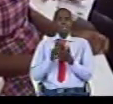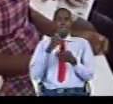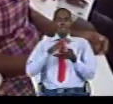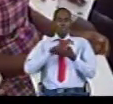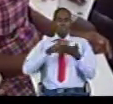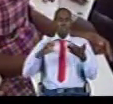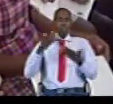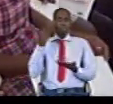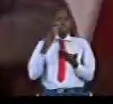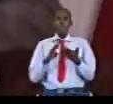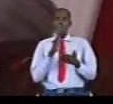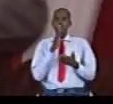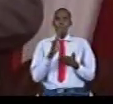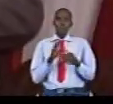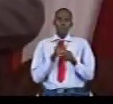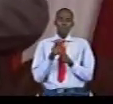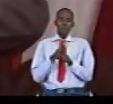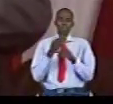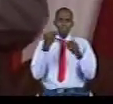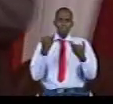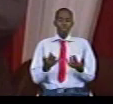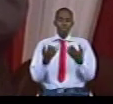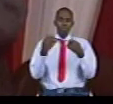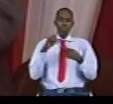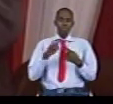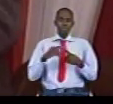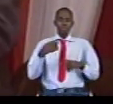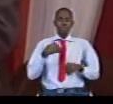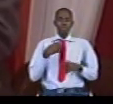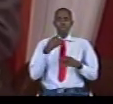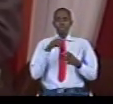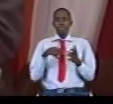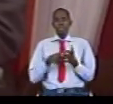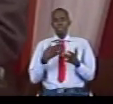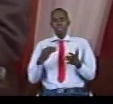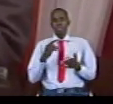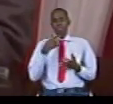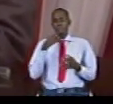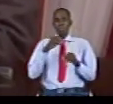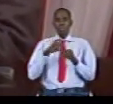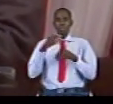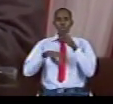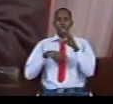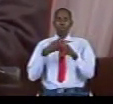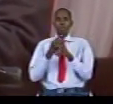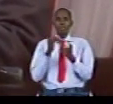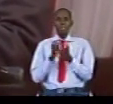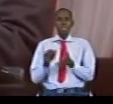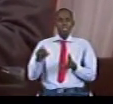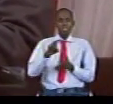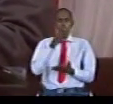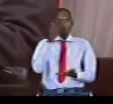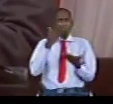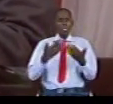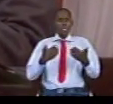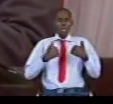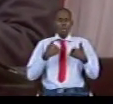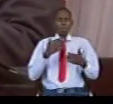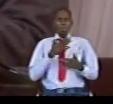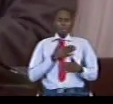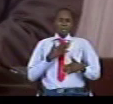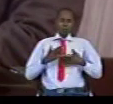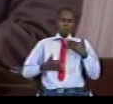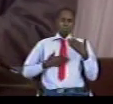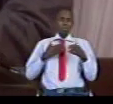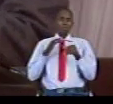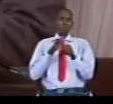to thee, and these things I speak in the world, that they might have my joy fulfilled in